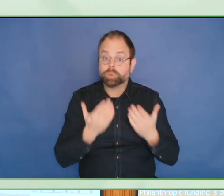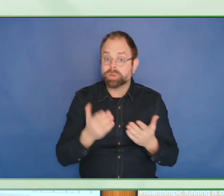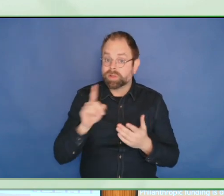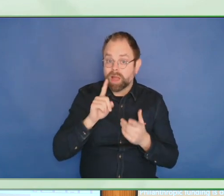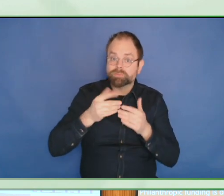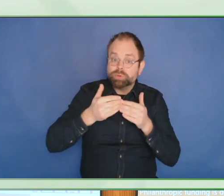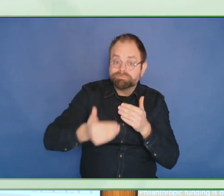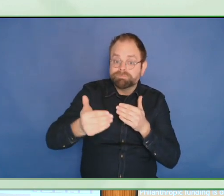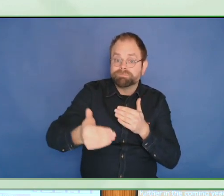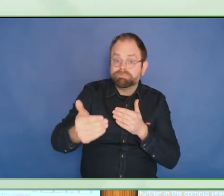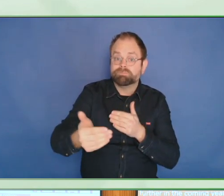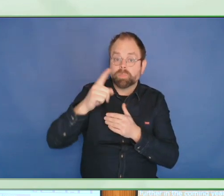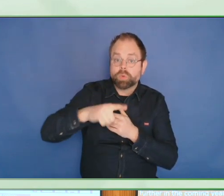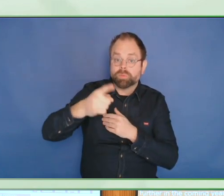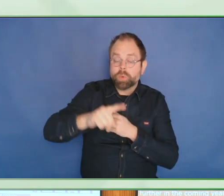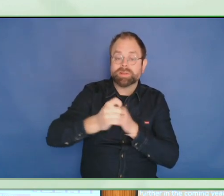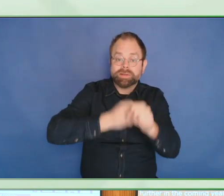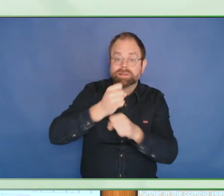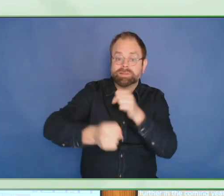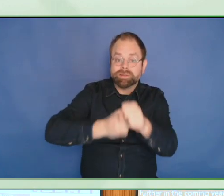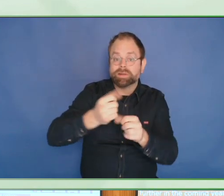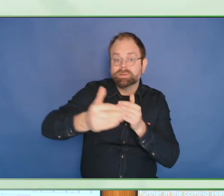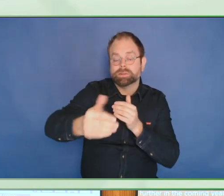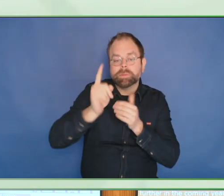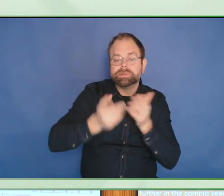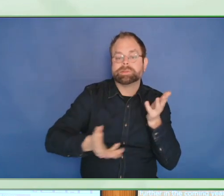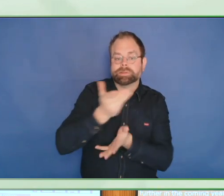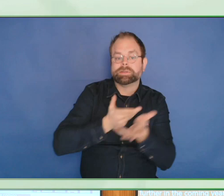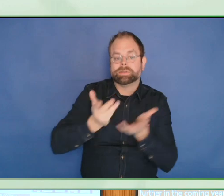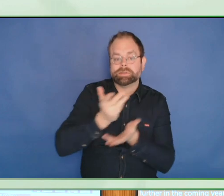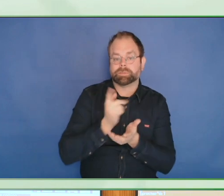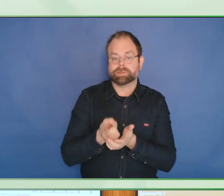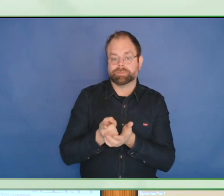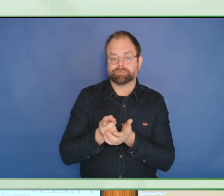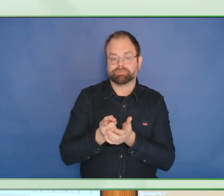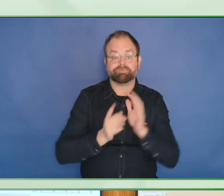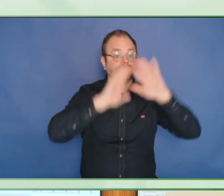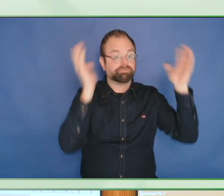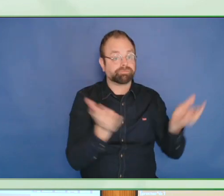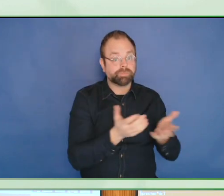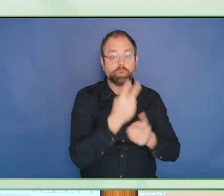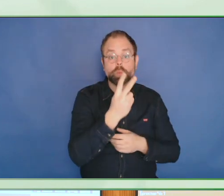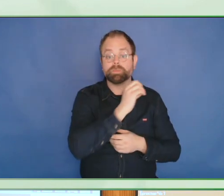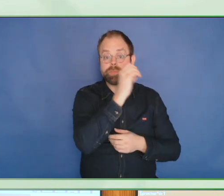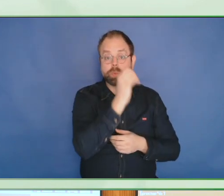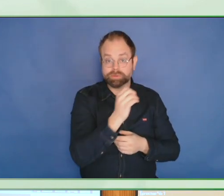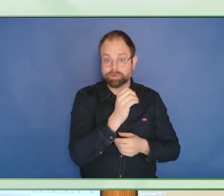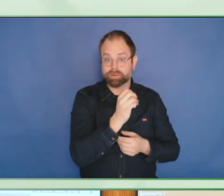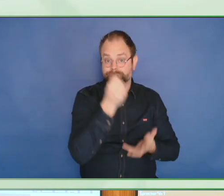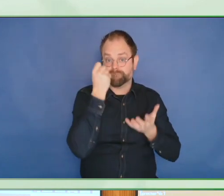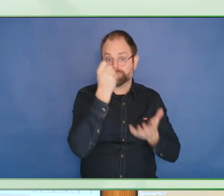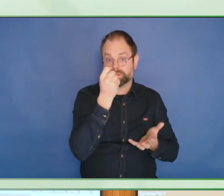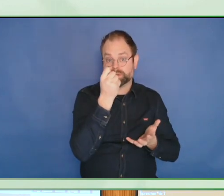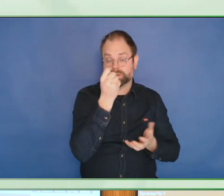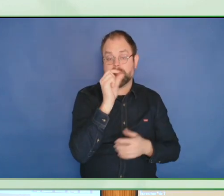So ignoring women with disabilities is a missed opportunity because investing in them can drive economic development and